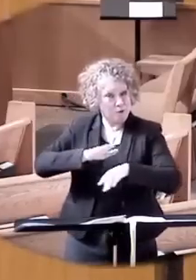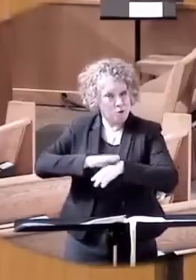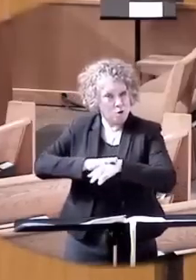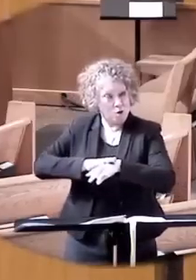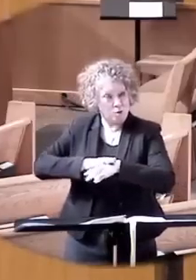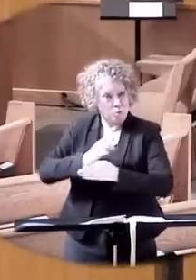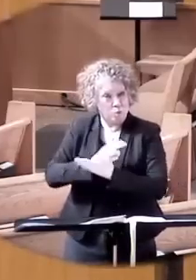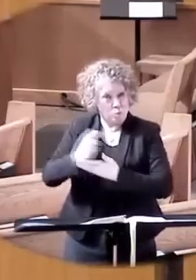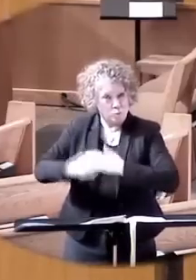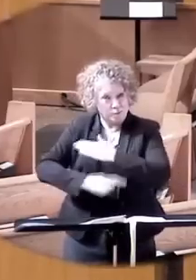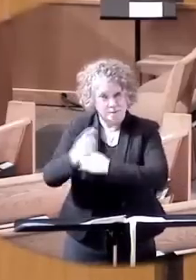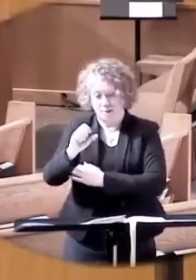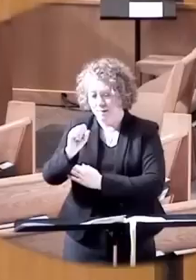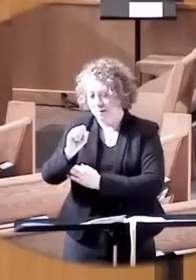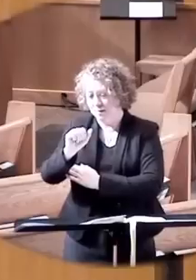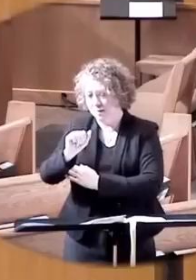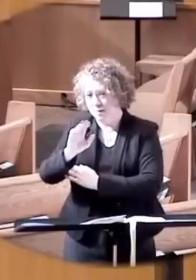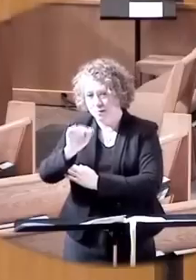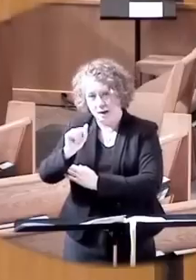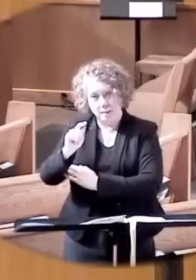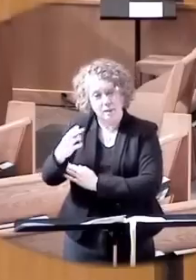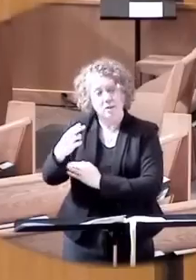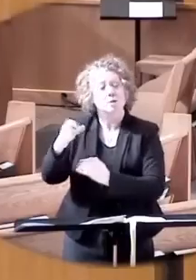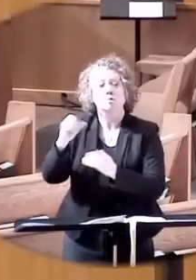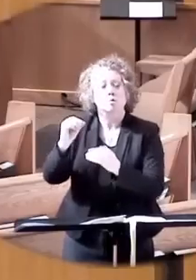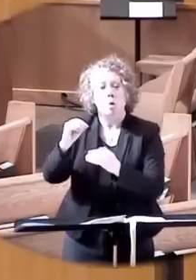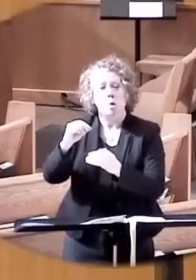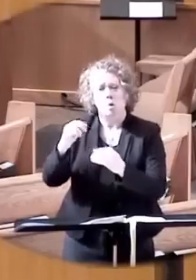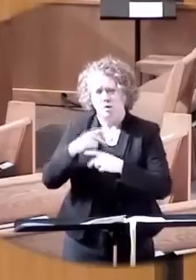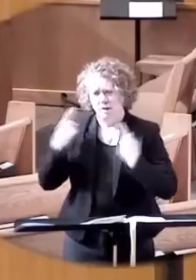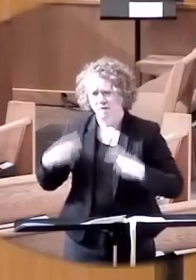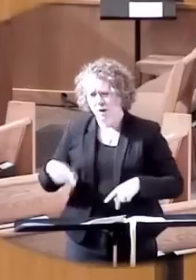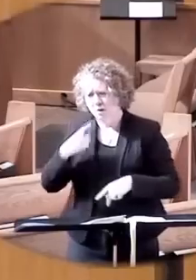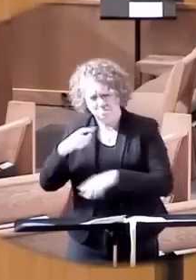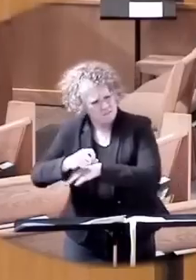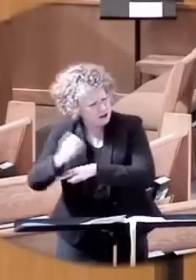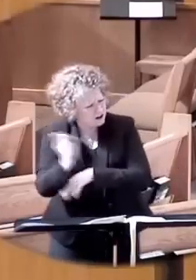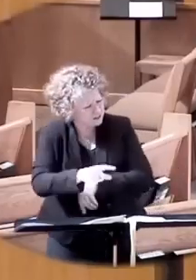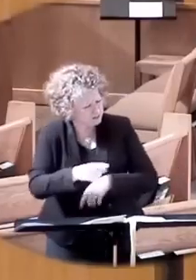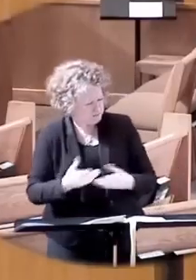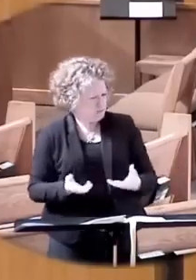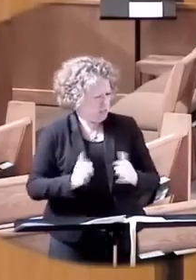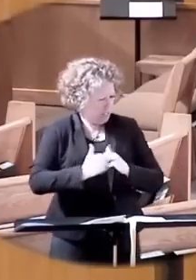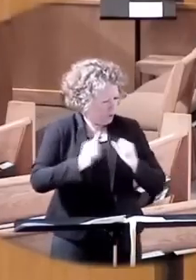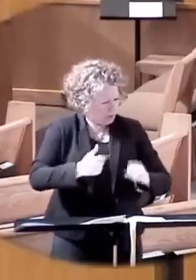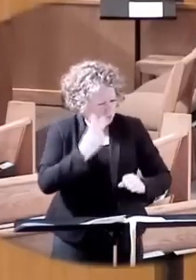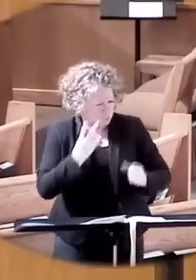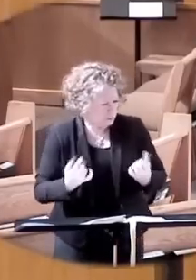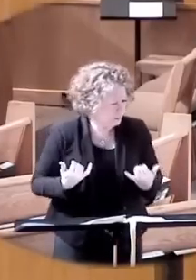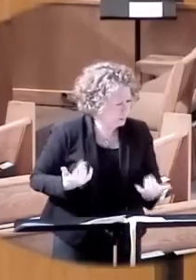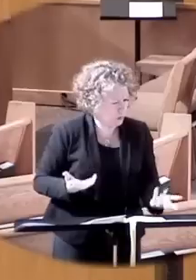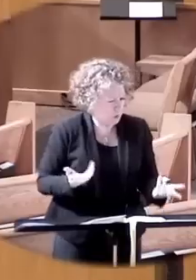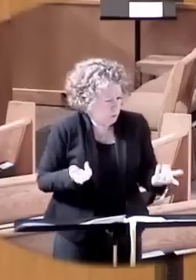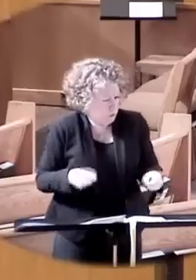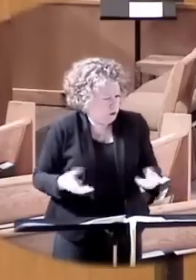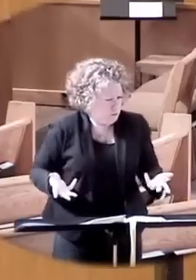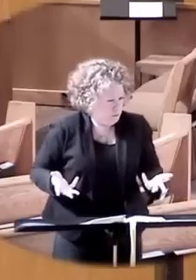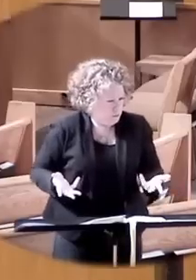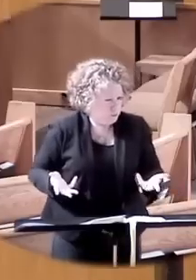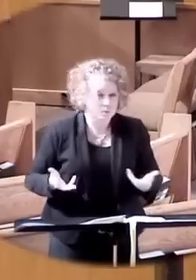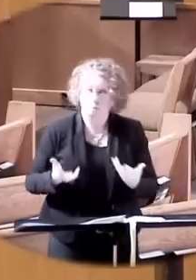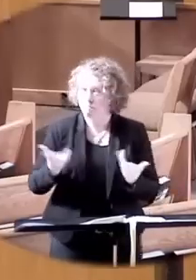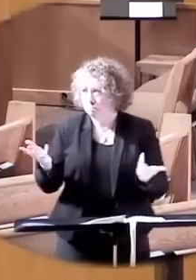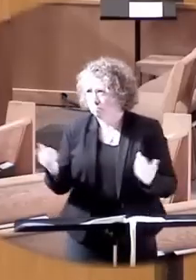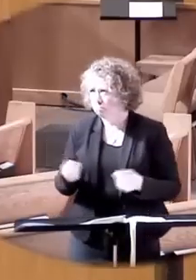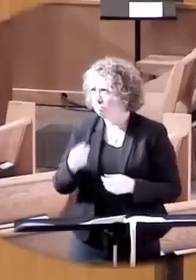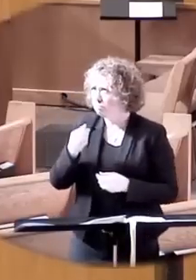the Pharisees also asked him how he was able to see. He said to them, "He